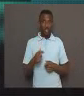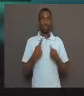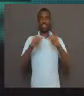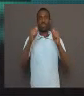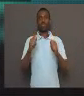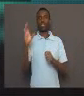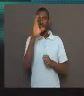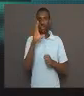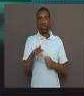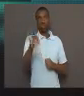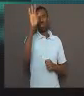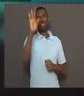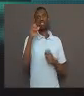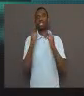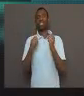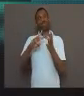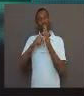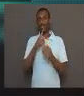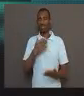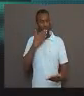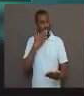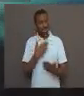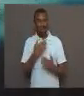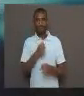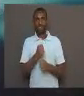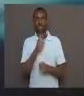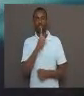experiment. Excellent work.